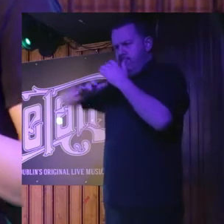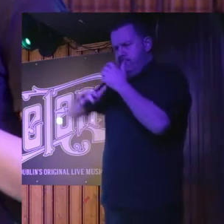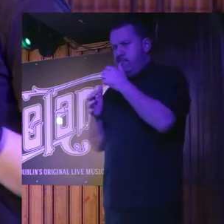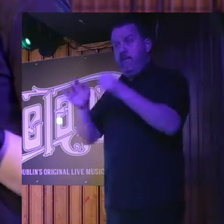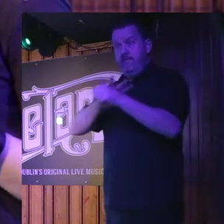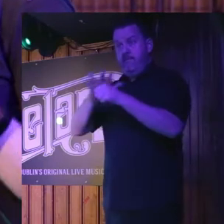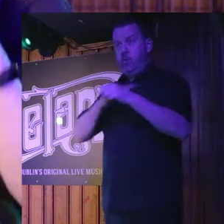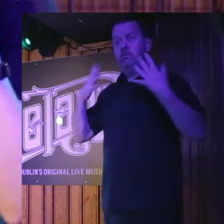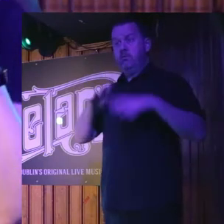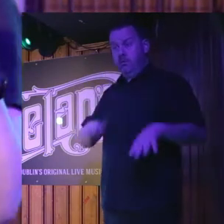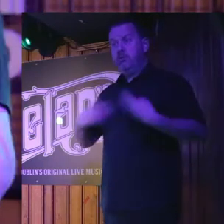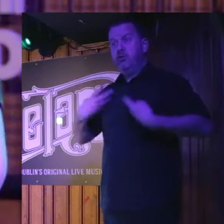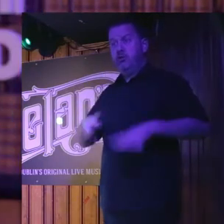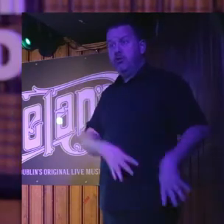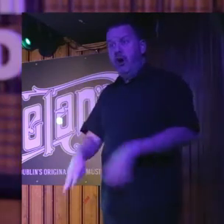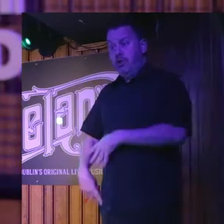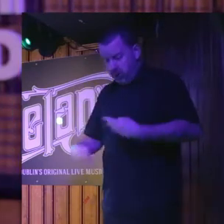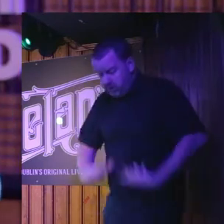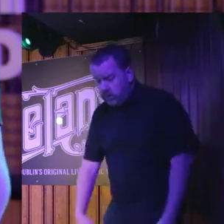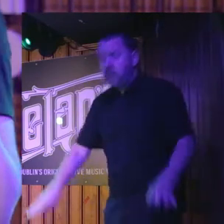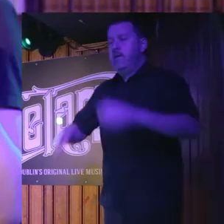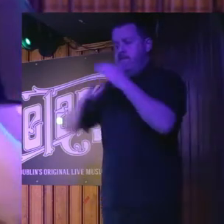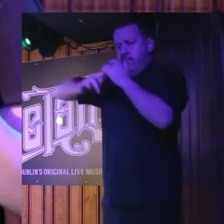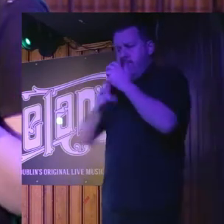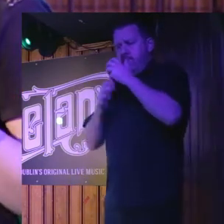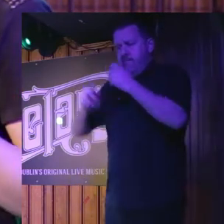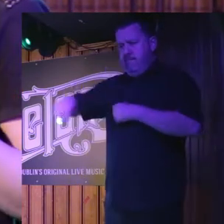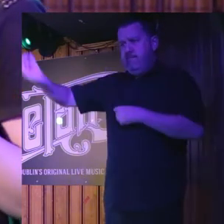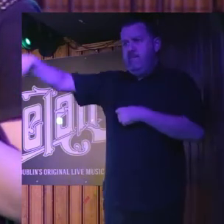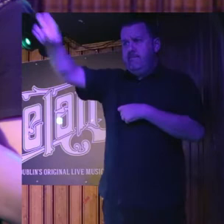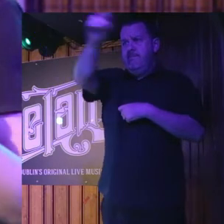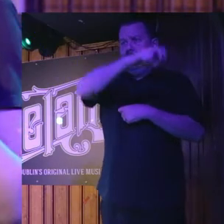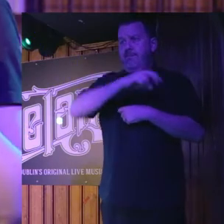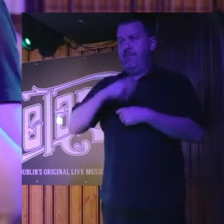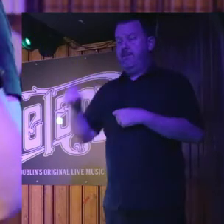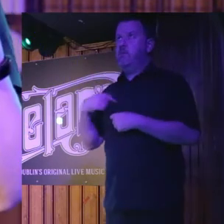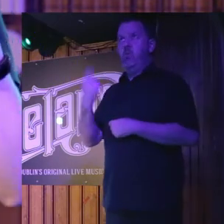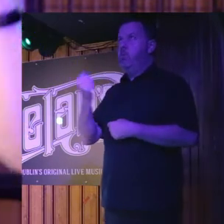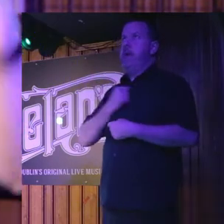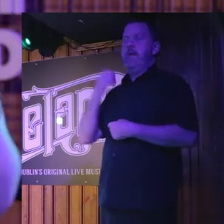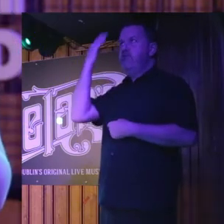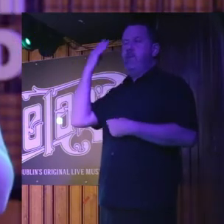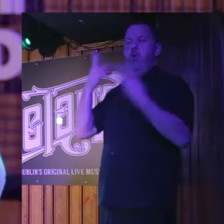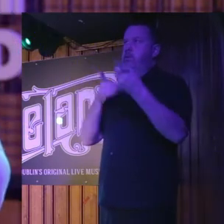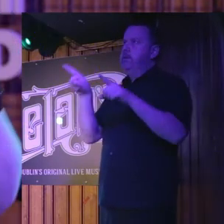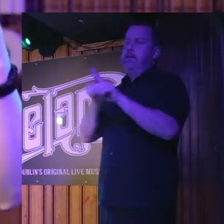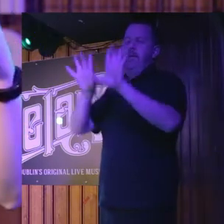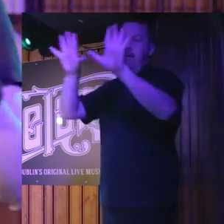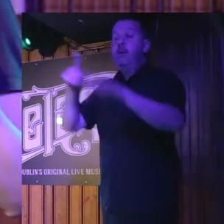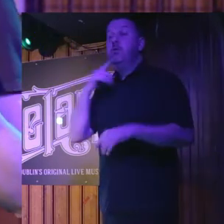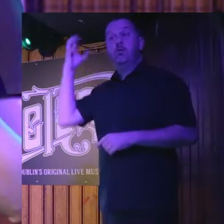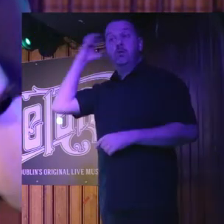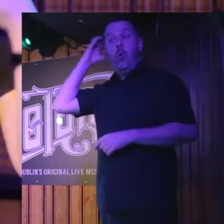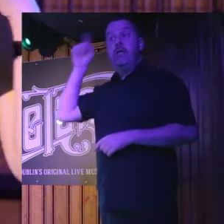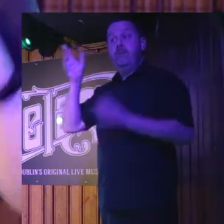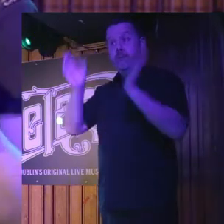his bagpipes, which has now become one of my all-time life ambitions, so I'm putting that on my to-do list. So Stokey is credited with having